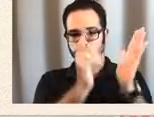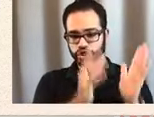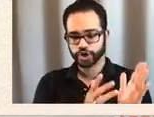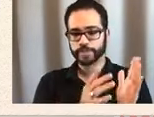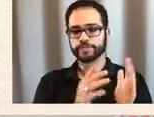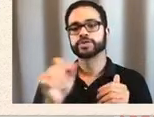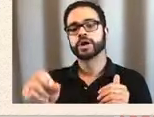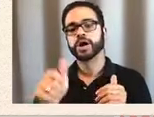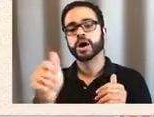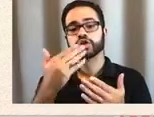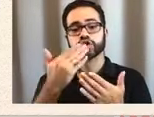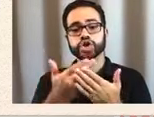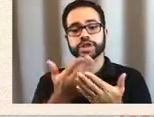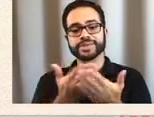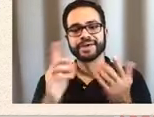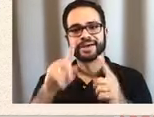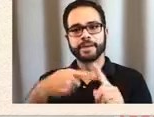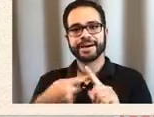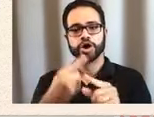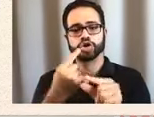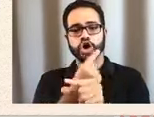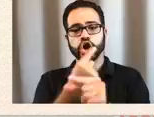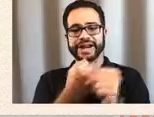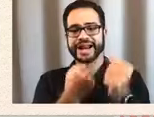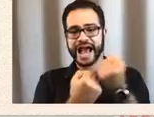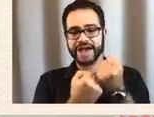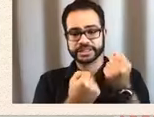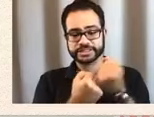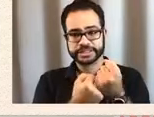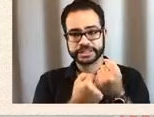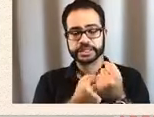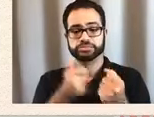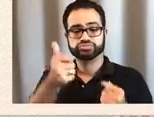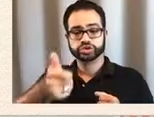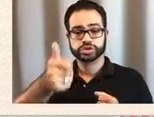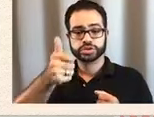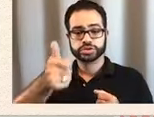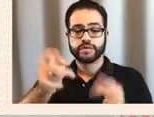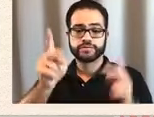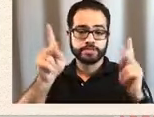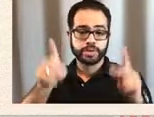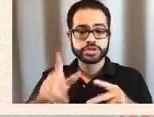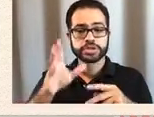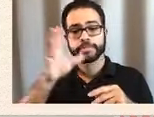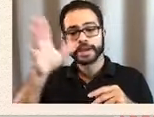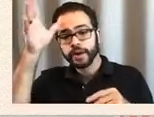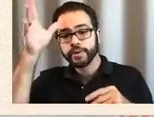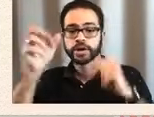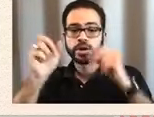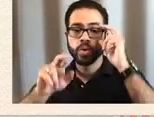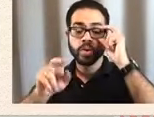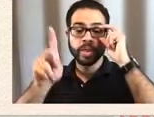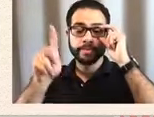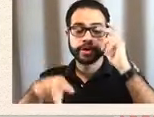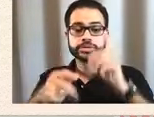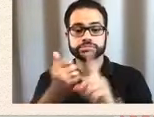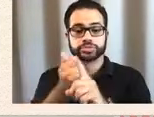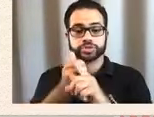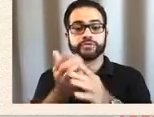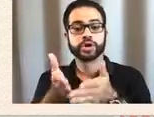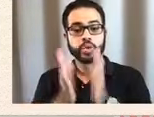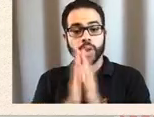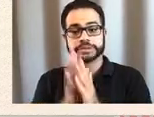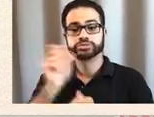guardian advocacy is you, as the petitioner, the parent, the person requesting to be appointed guardian advocate, you